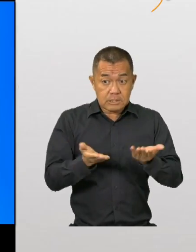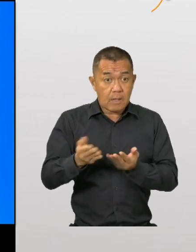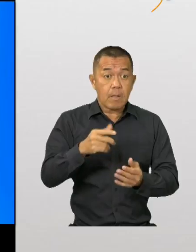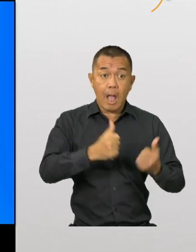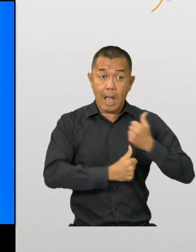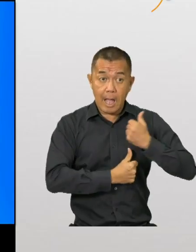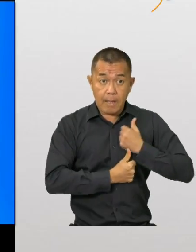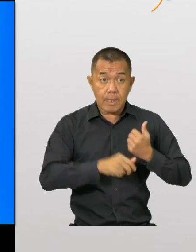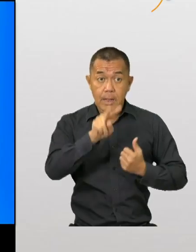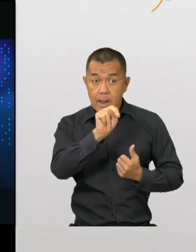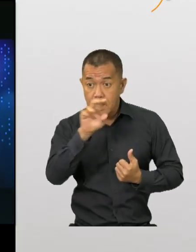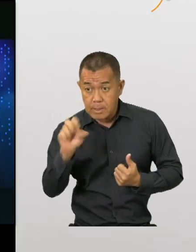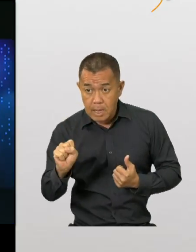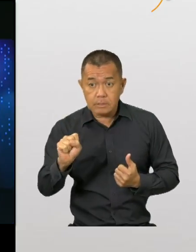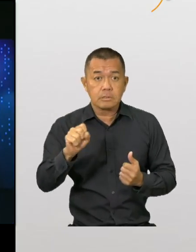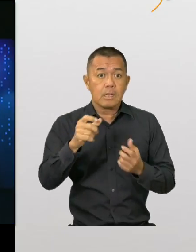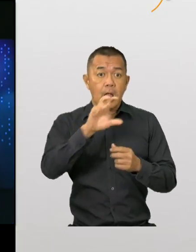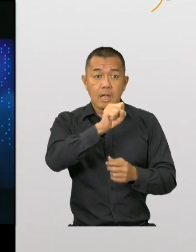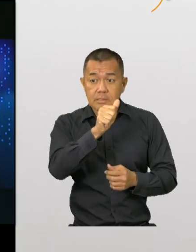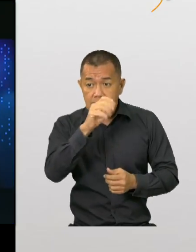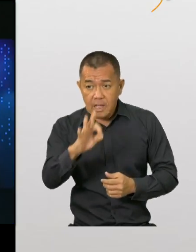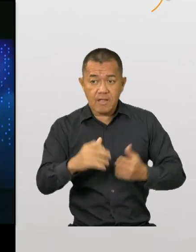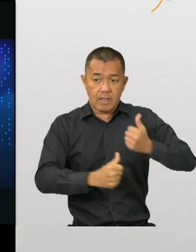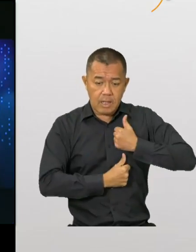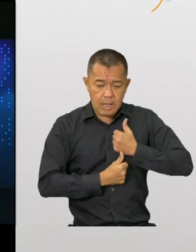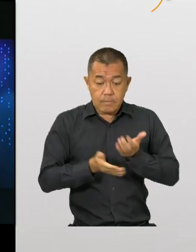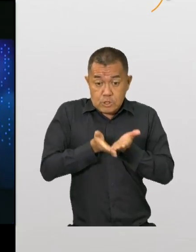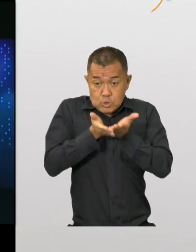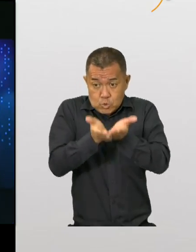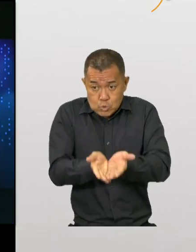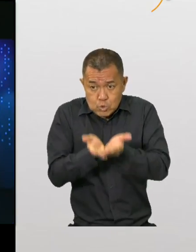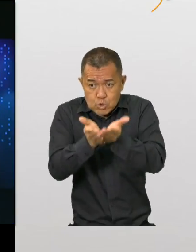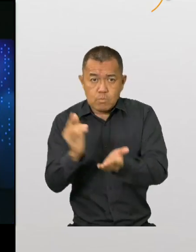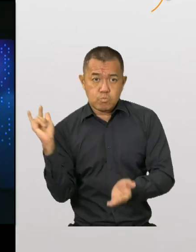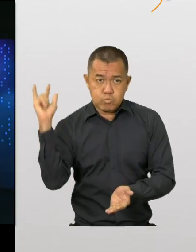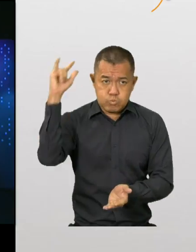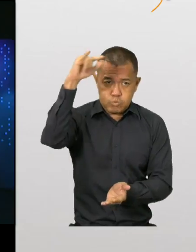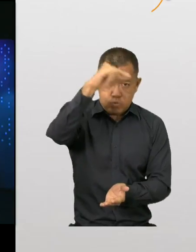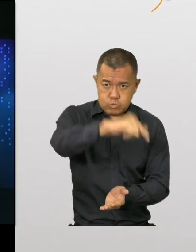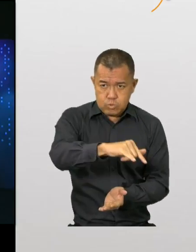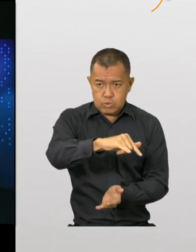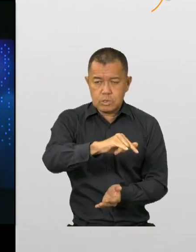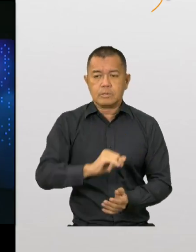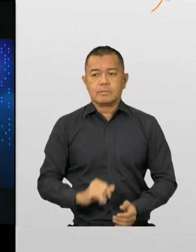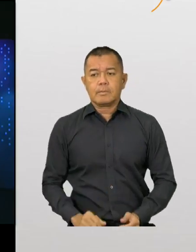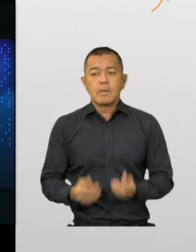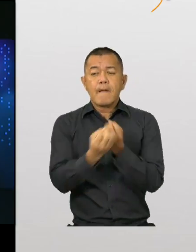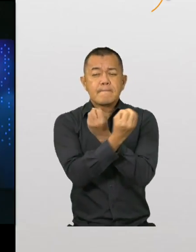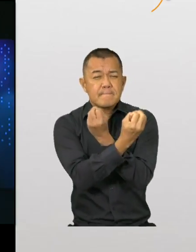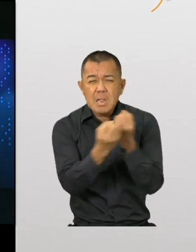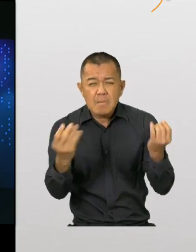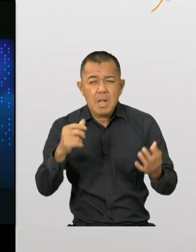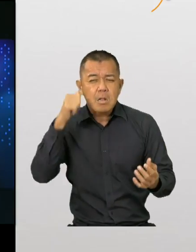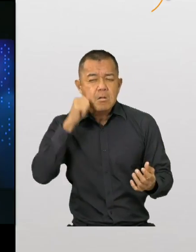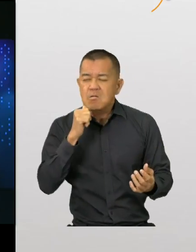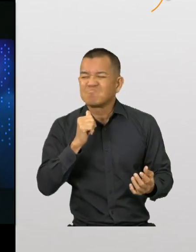SAF, the Army, the Navy, the Air Force. Many, especially the girls, didn't complete their